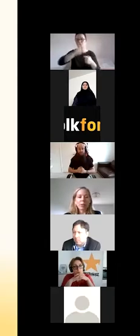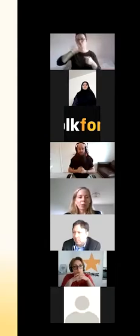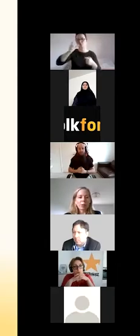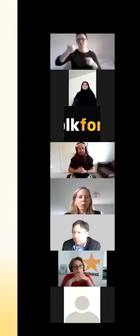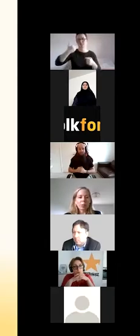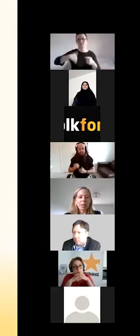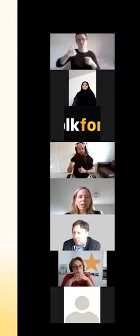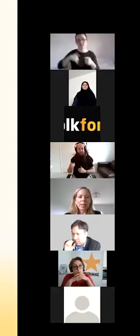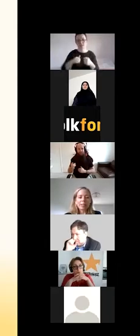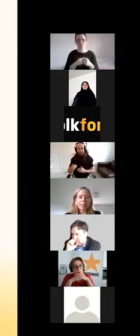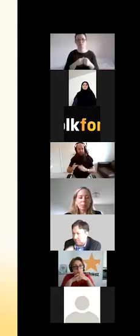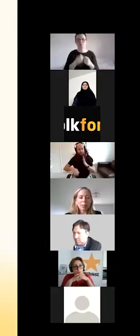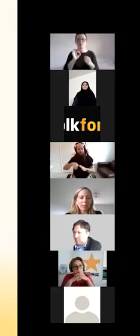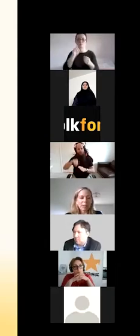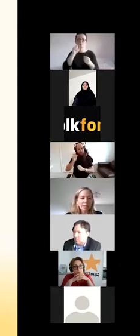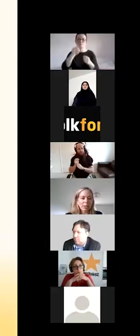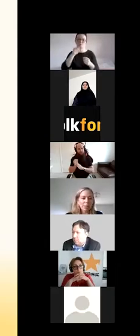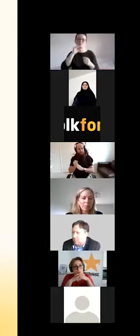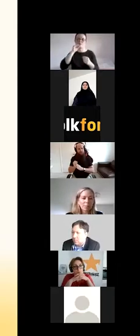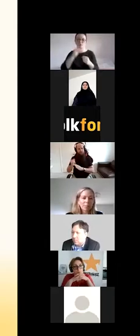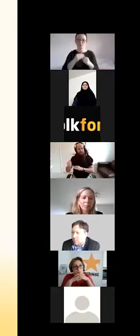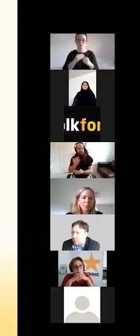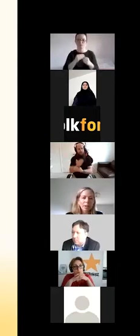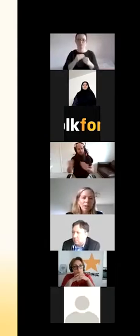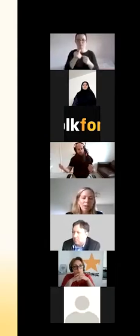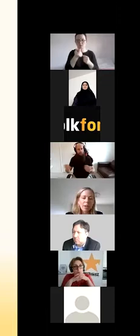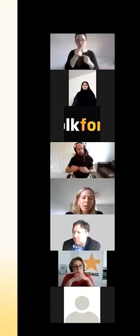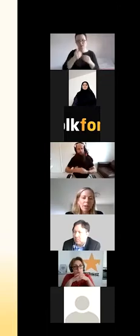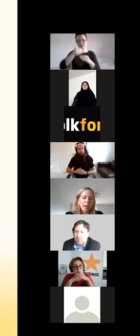of a bit more later in the presentation.